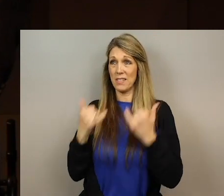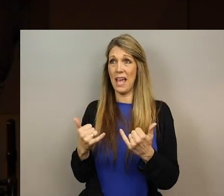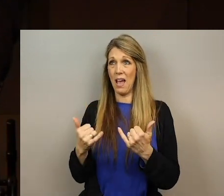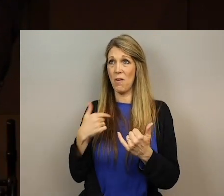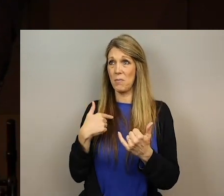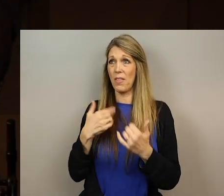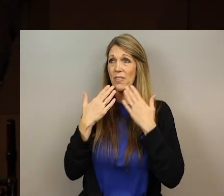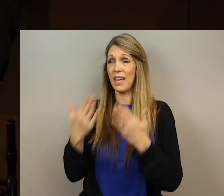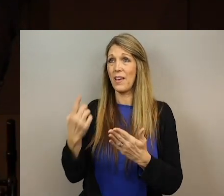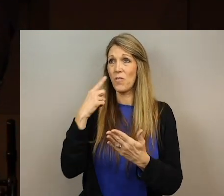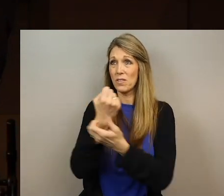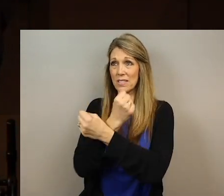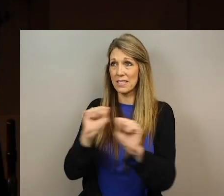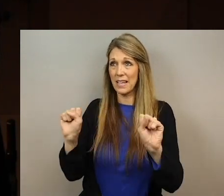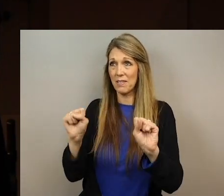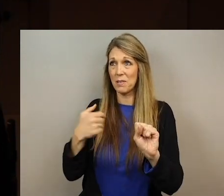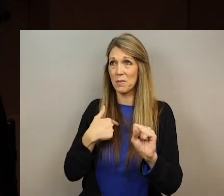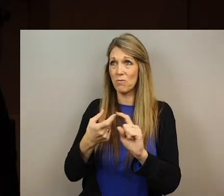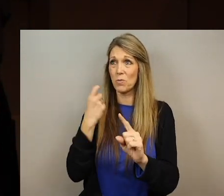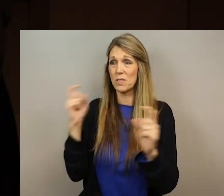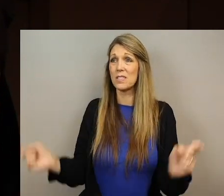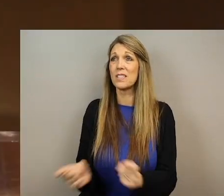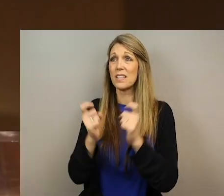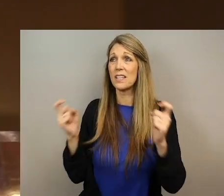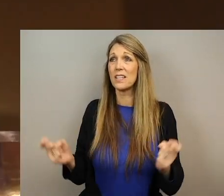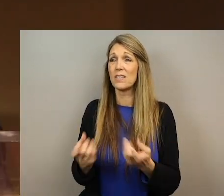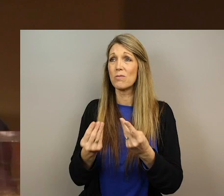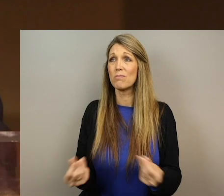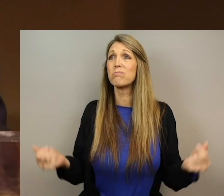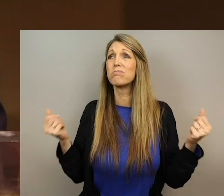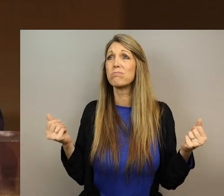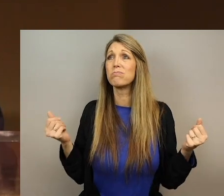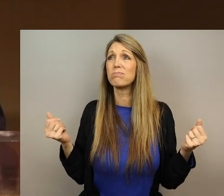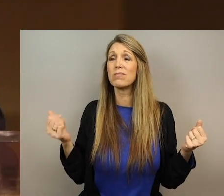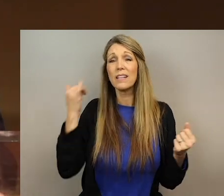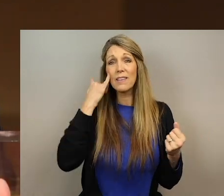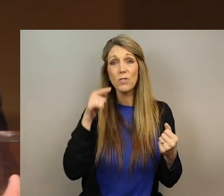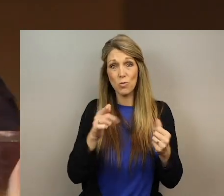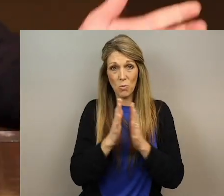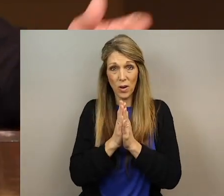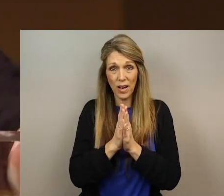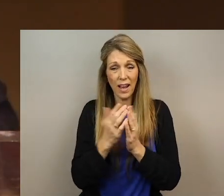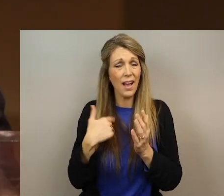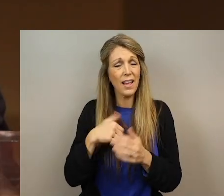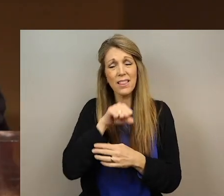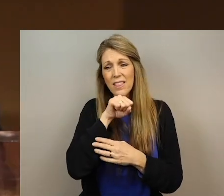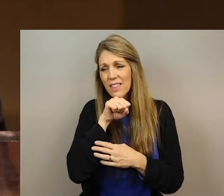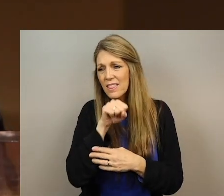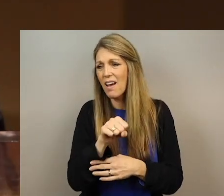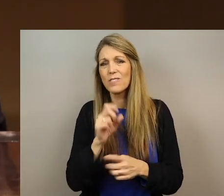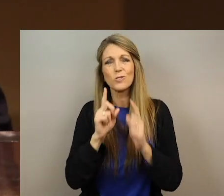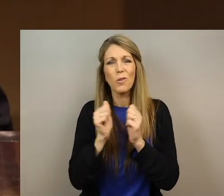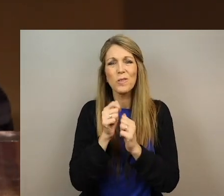I want to thank you for saving me from my sin. Now, if you prayed something like that this morning, I would love to talk with you. One of our staff